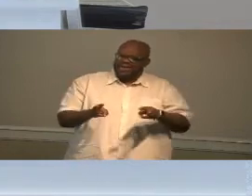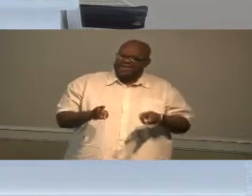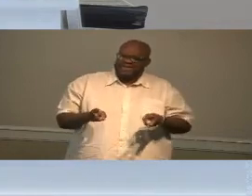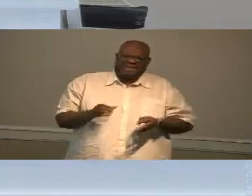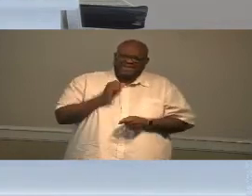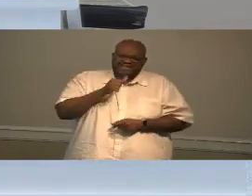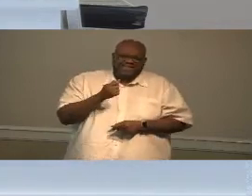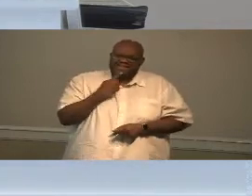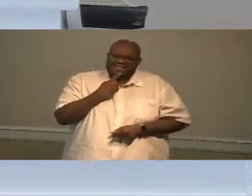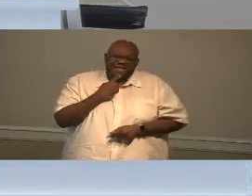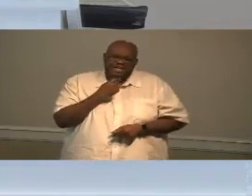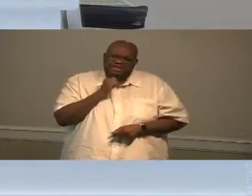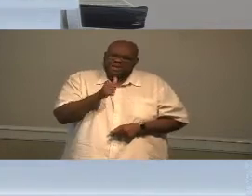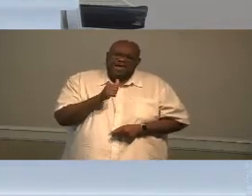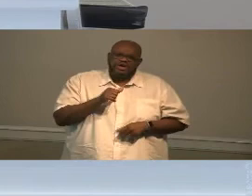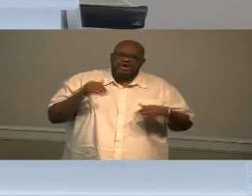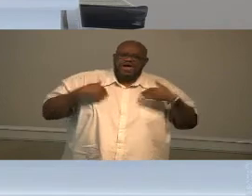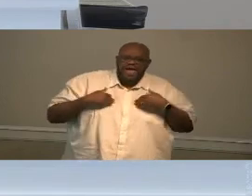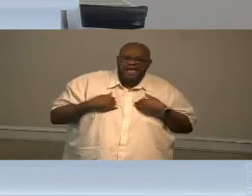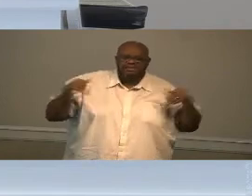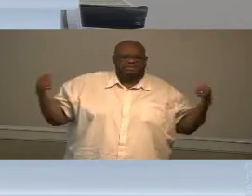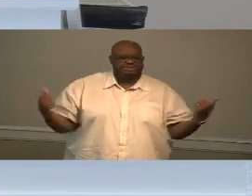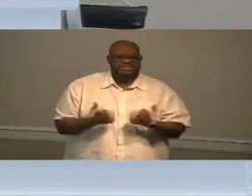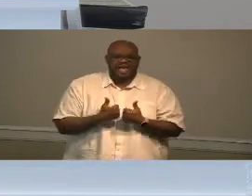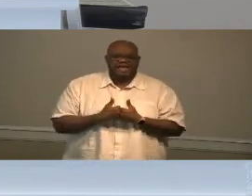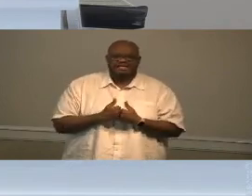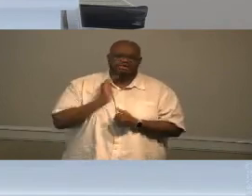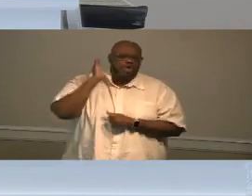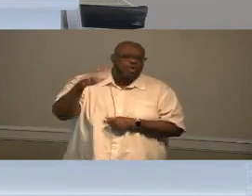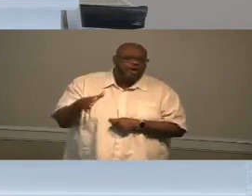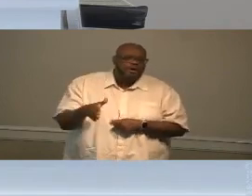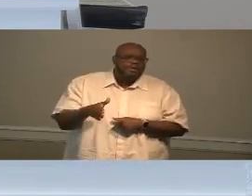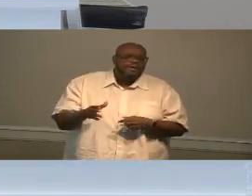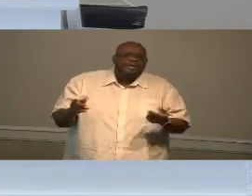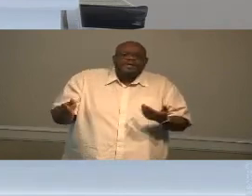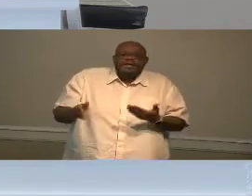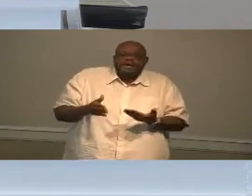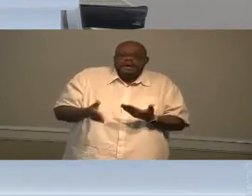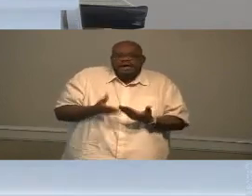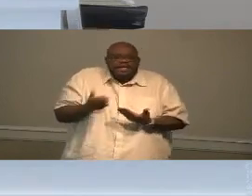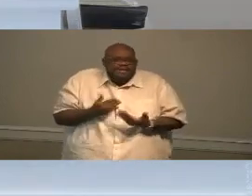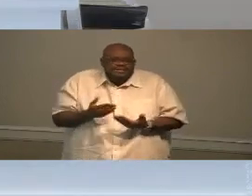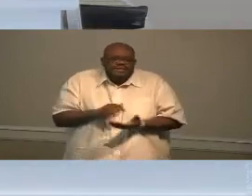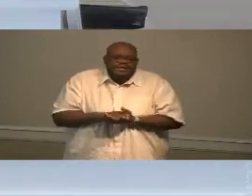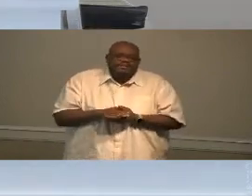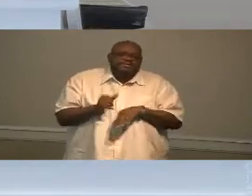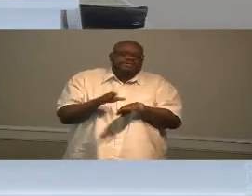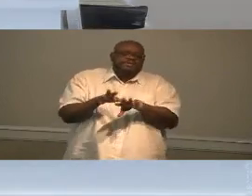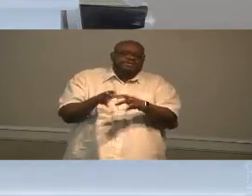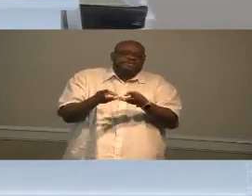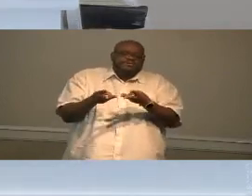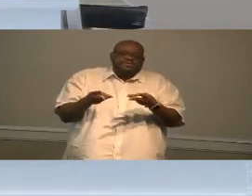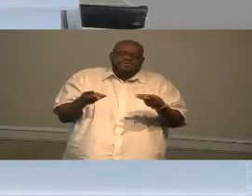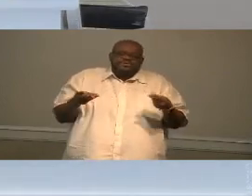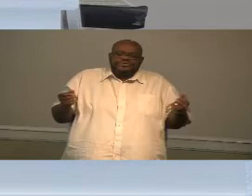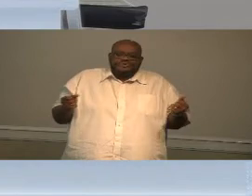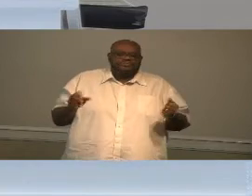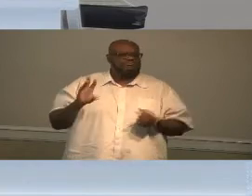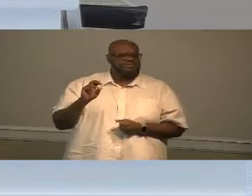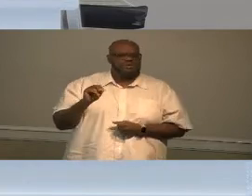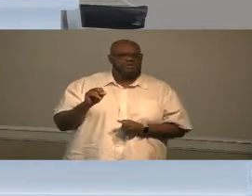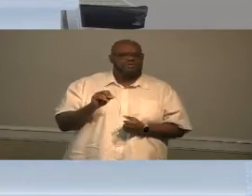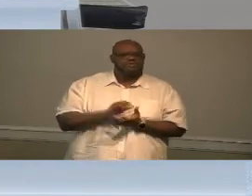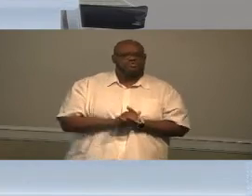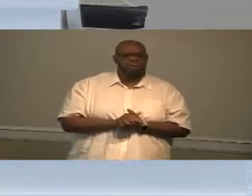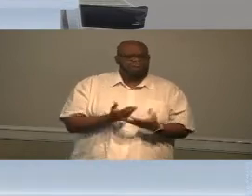some obstacles. Just because the Lord is directing you doesn't mean it's going to be smooth sailing. Anybody know what I'm